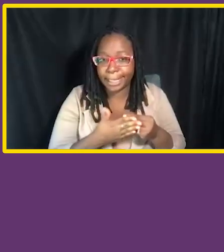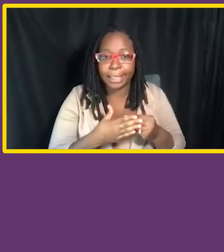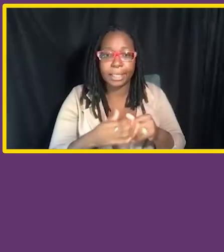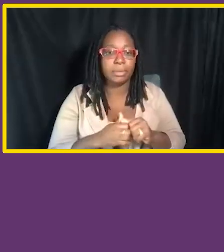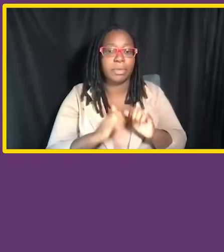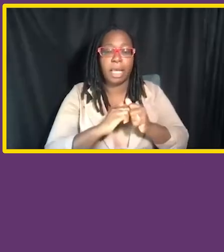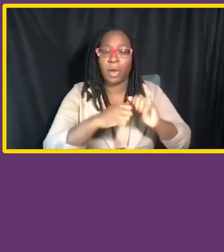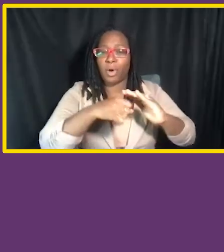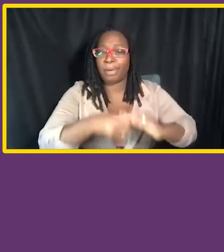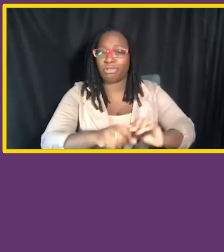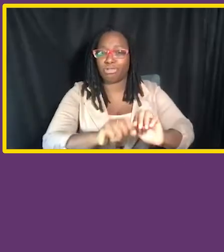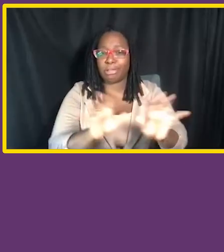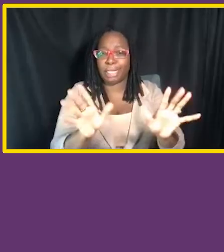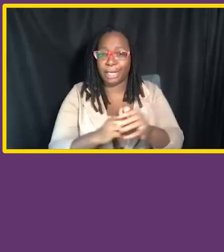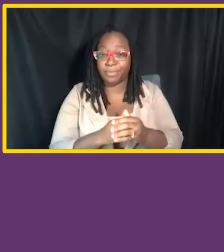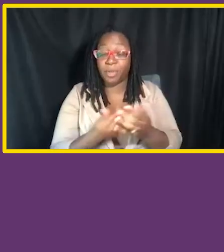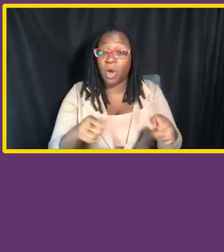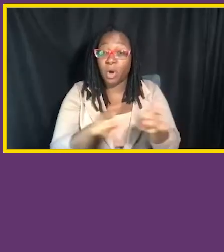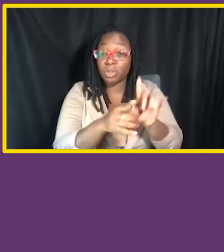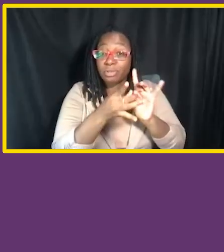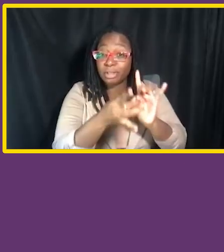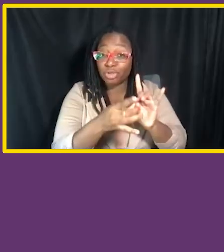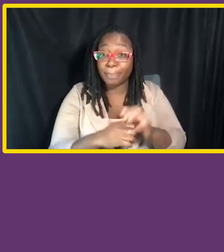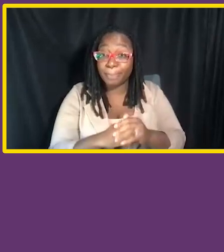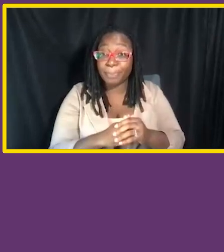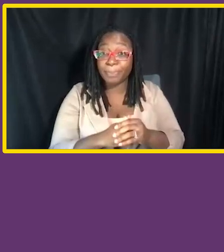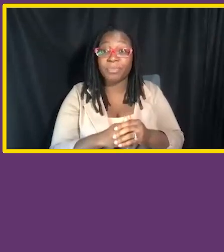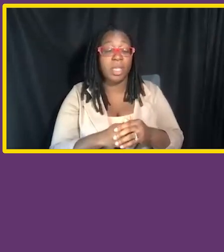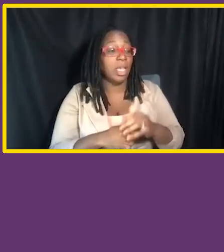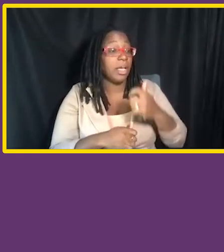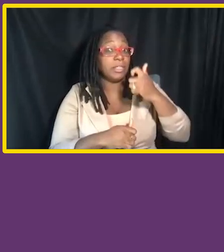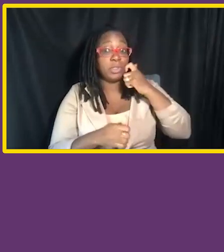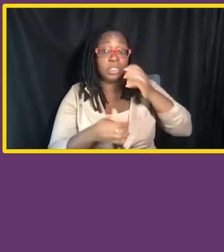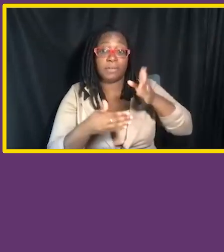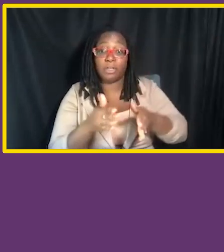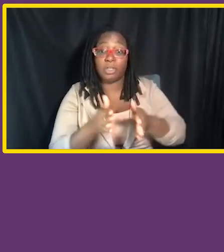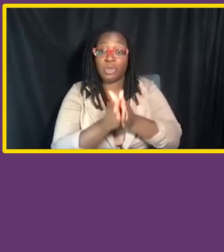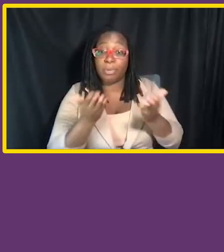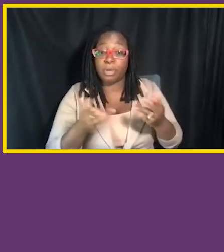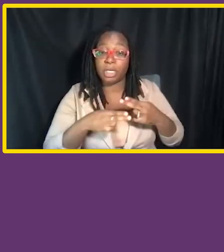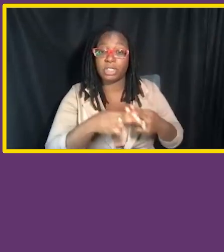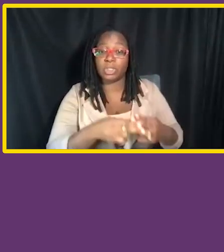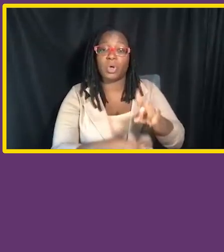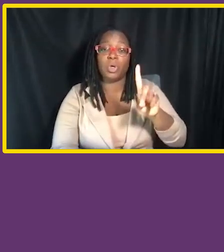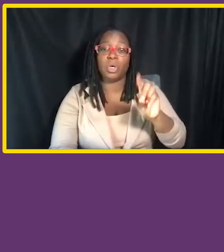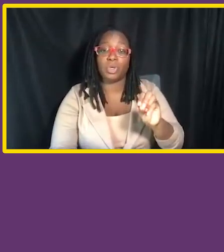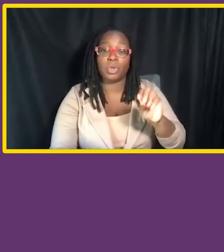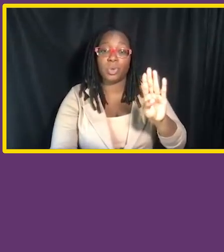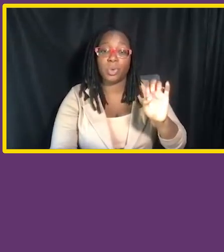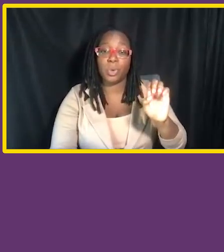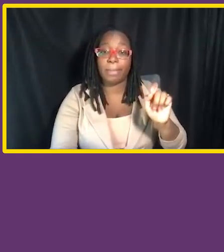then also in our relationships. Can I trust you? I'm finishing a book right now. It's called Do Better, Rachel Ricketts,